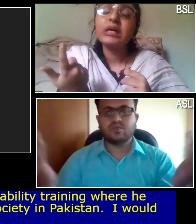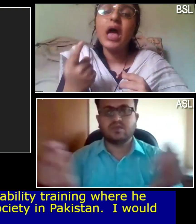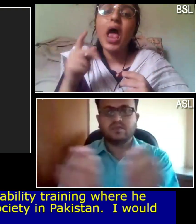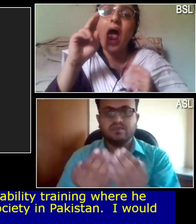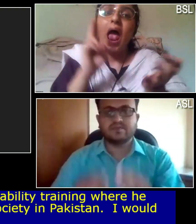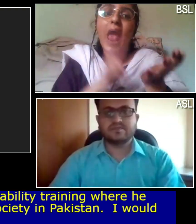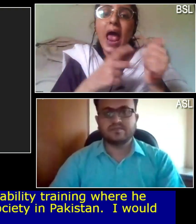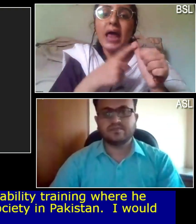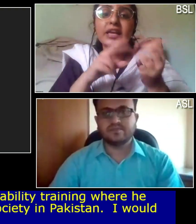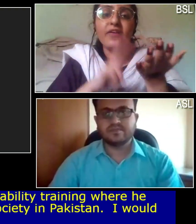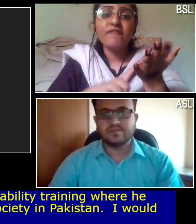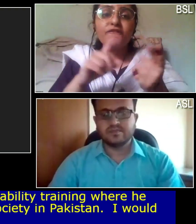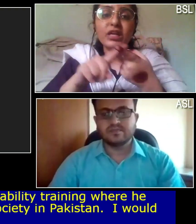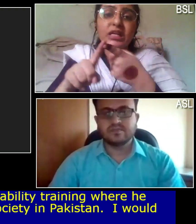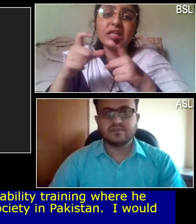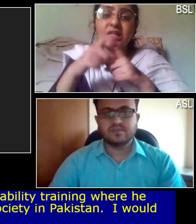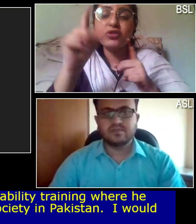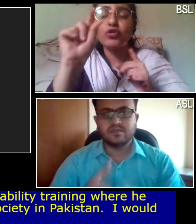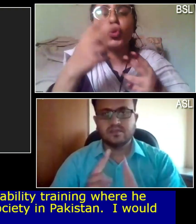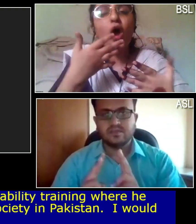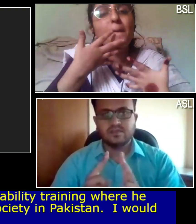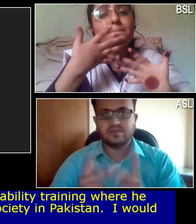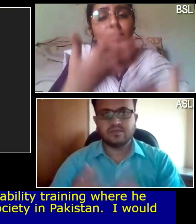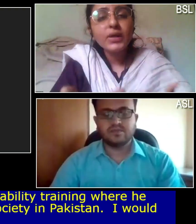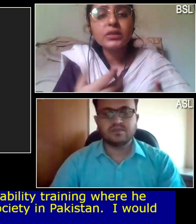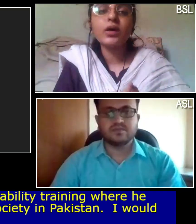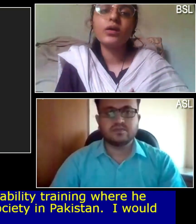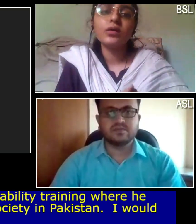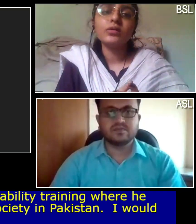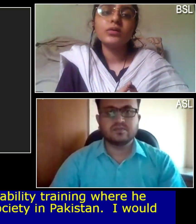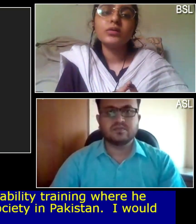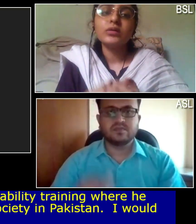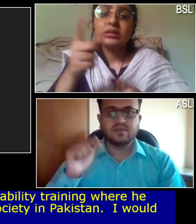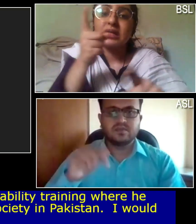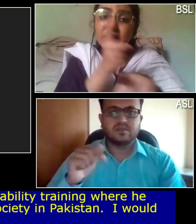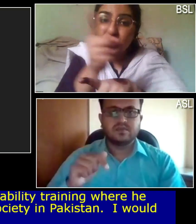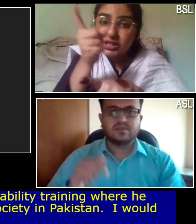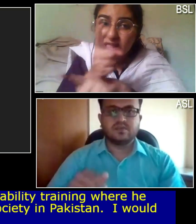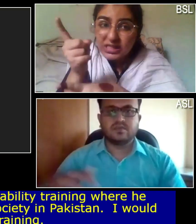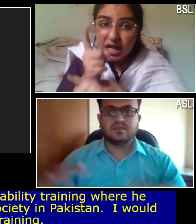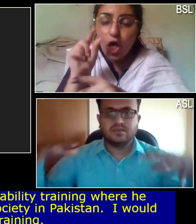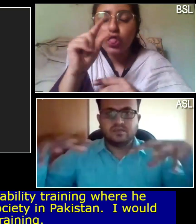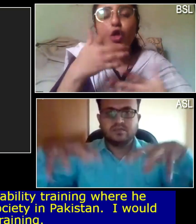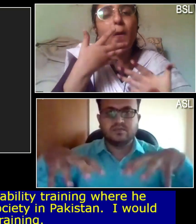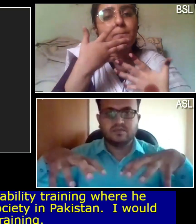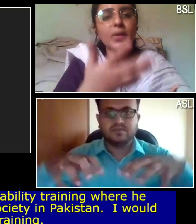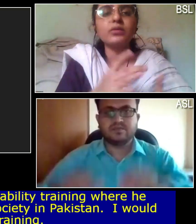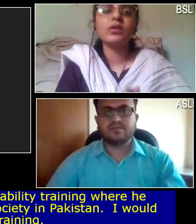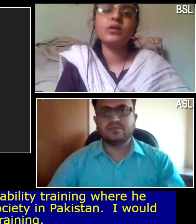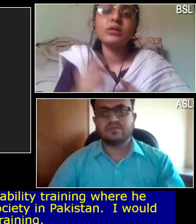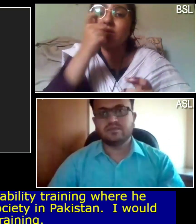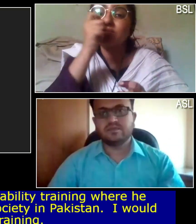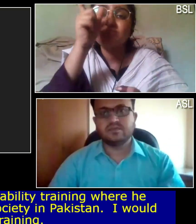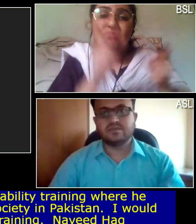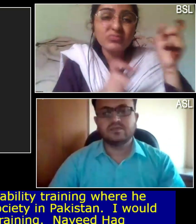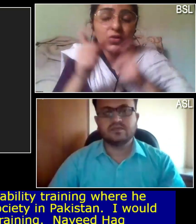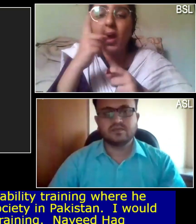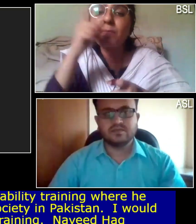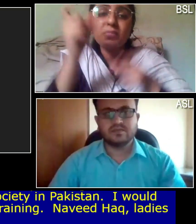to talk about this training. Naveed Haq, ladies and gentlemen, is the